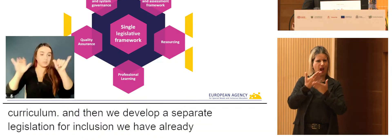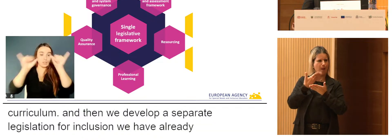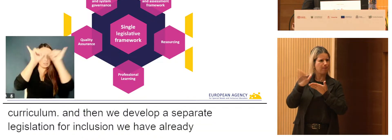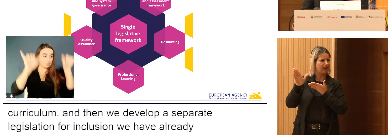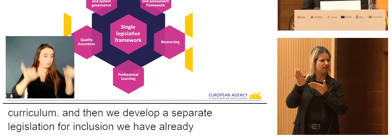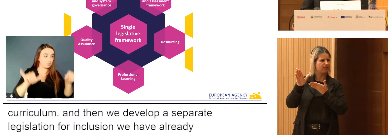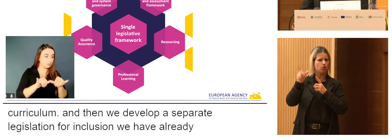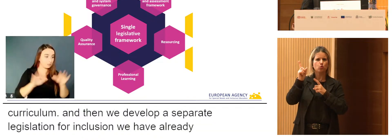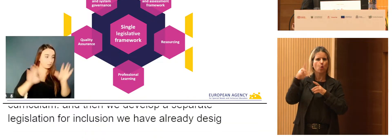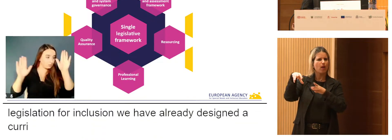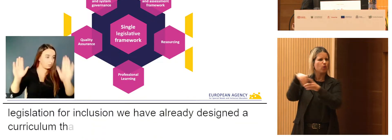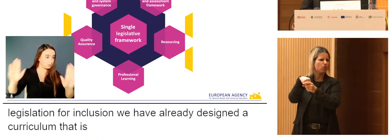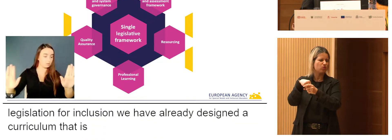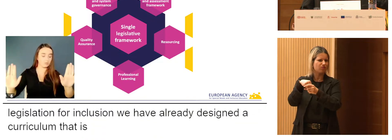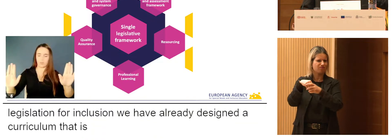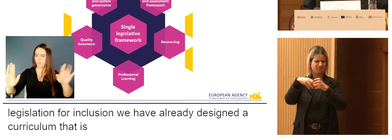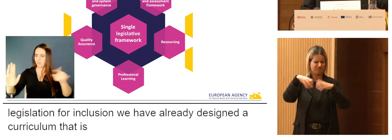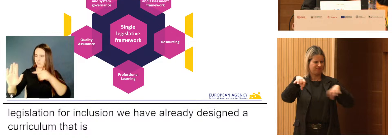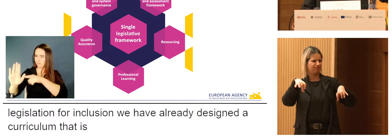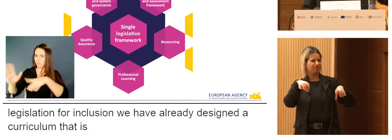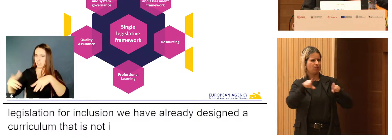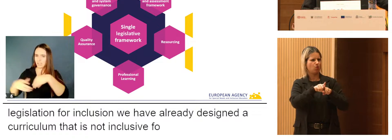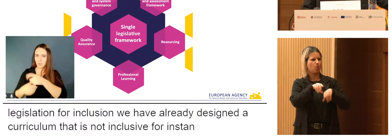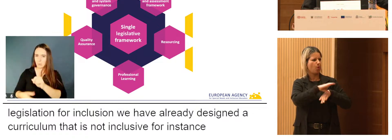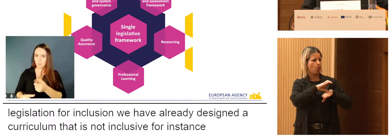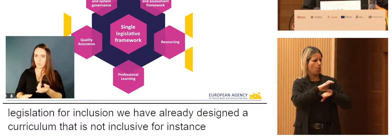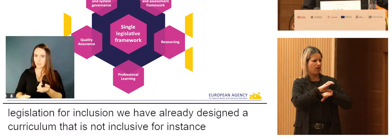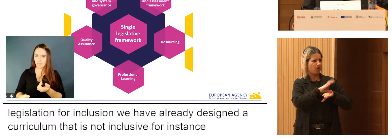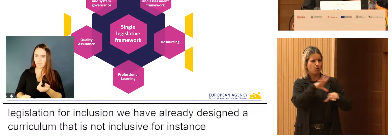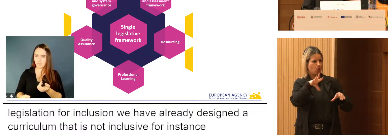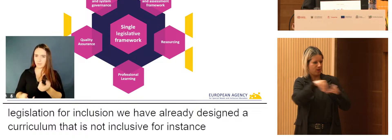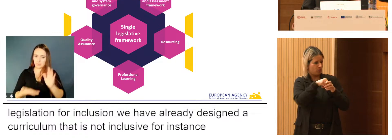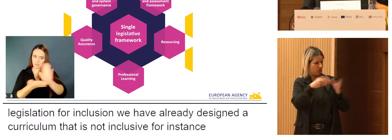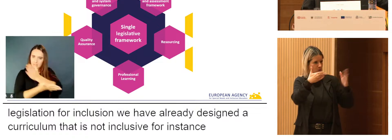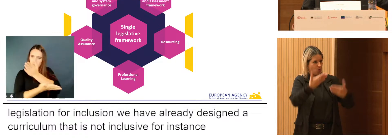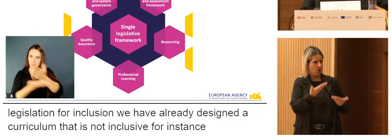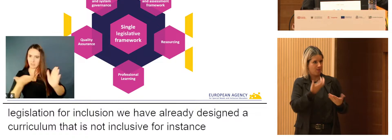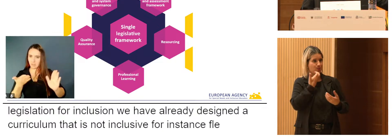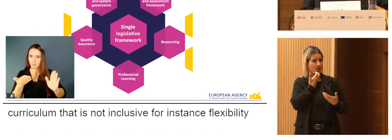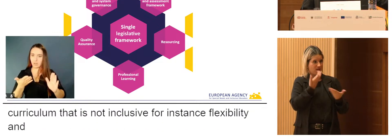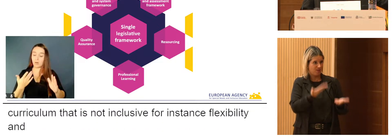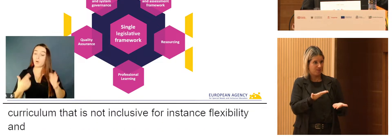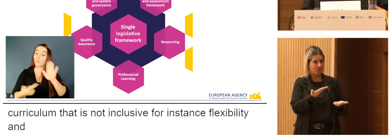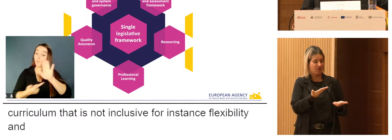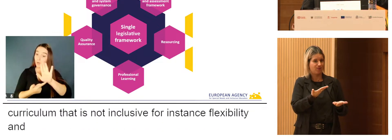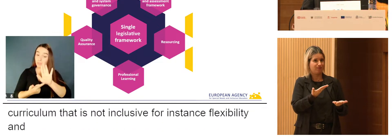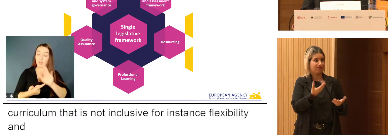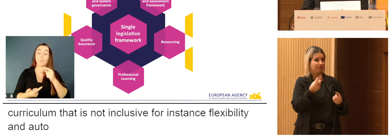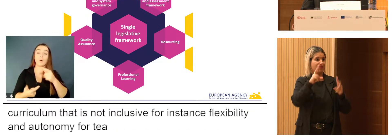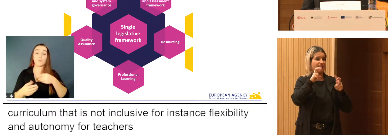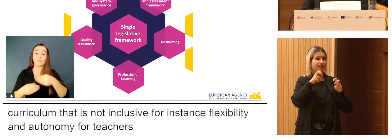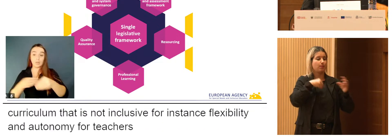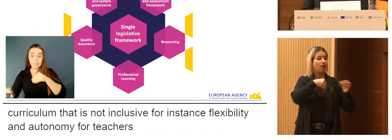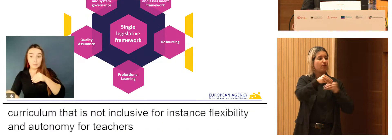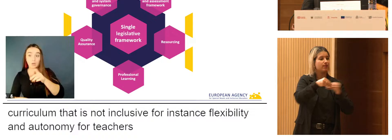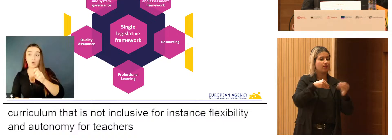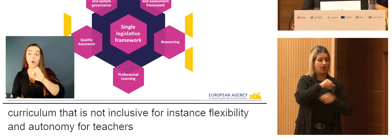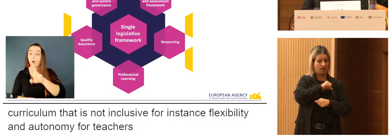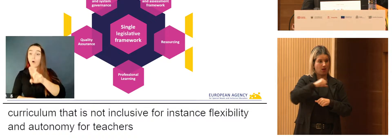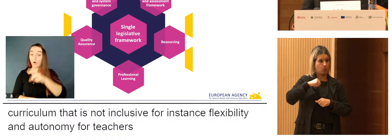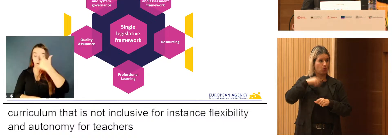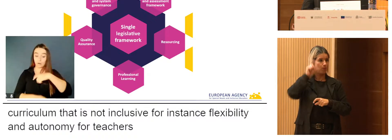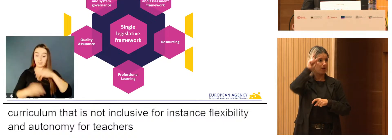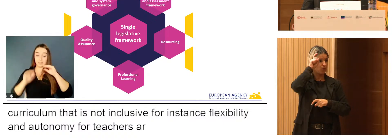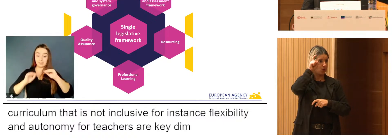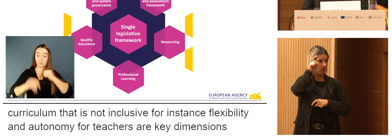curriculum that is not inclusive. For instance, flexibility and autonomy for teachers are key